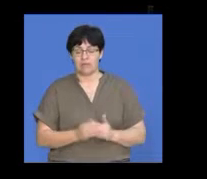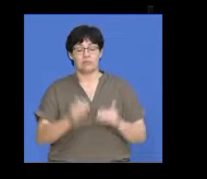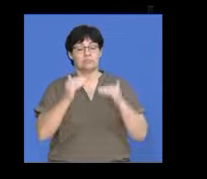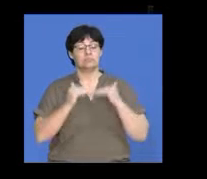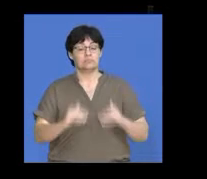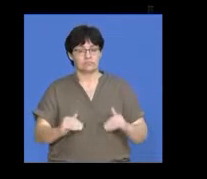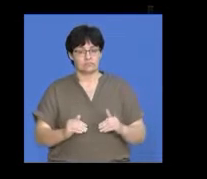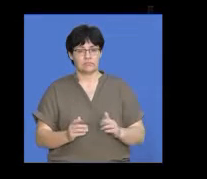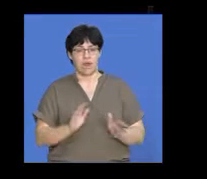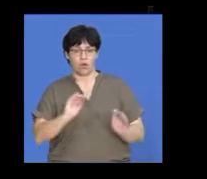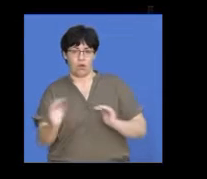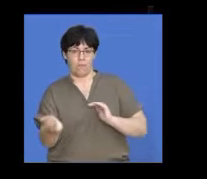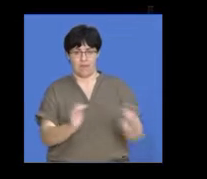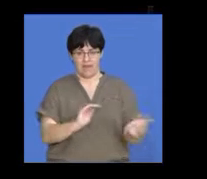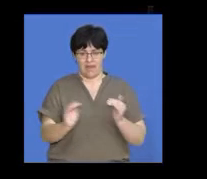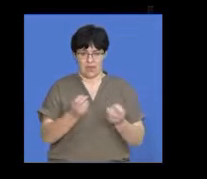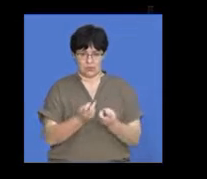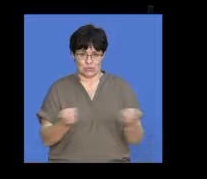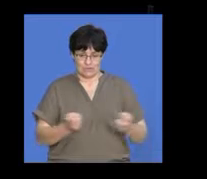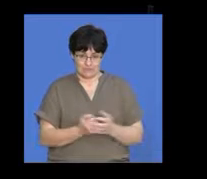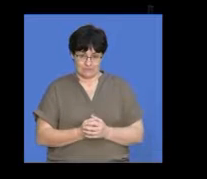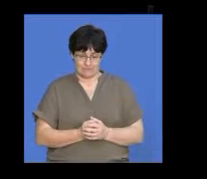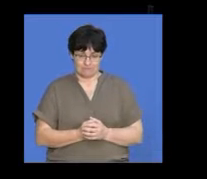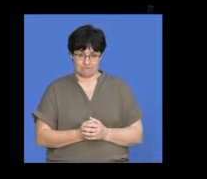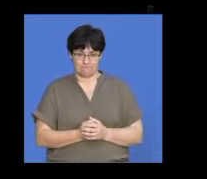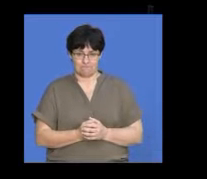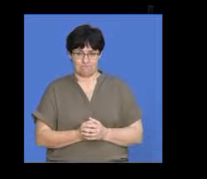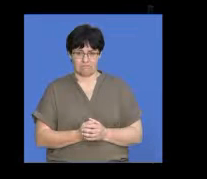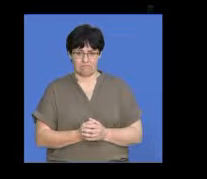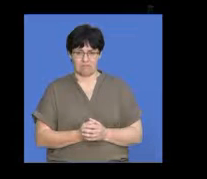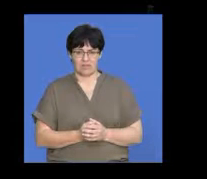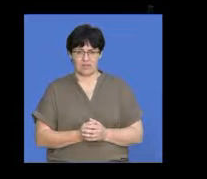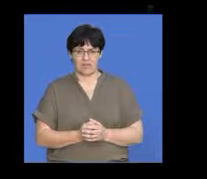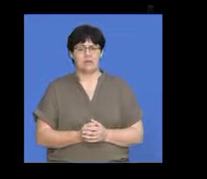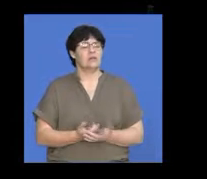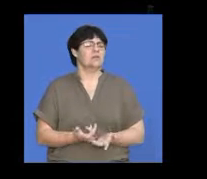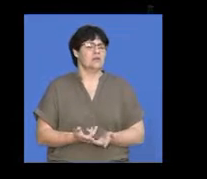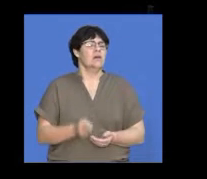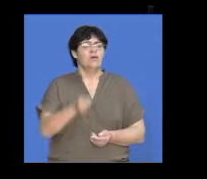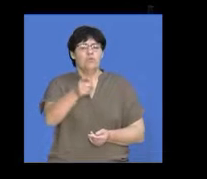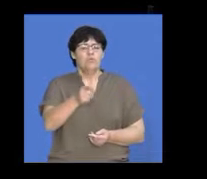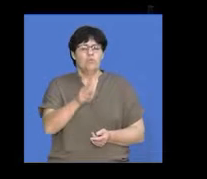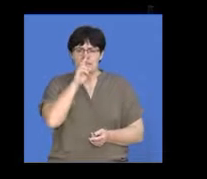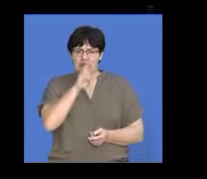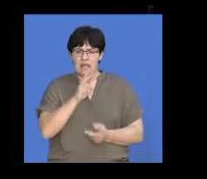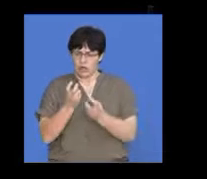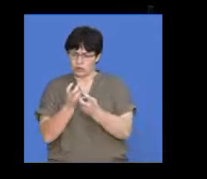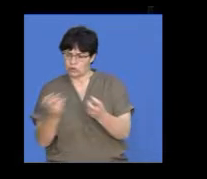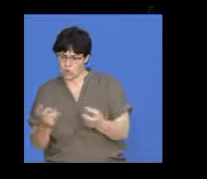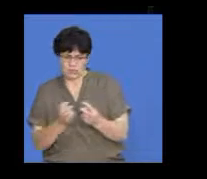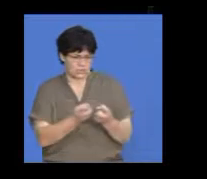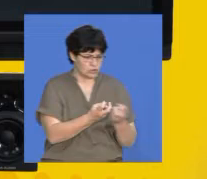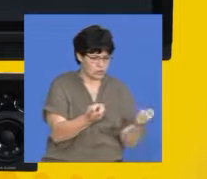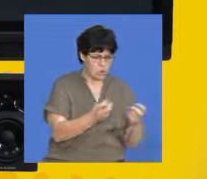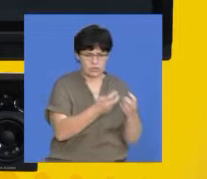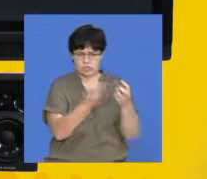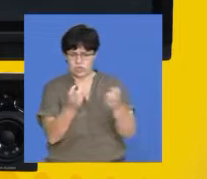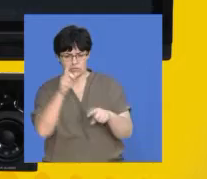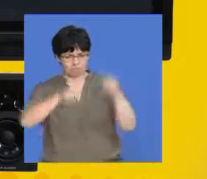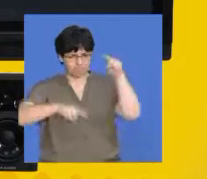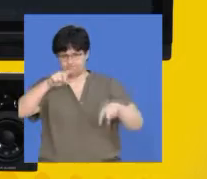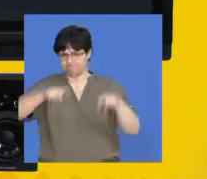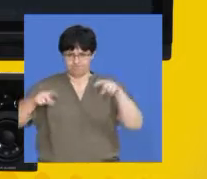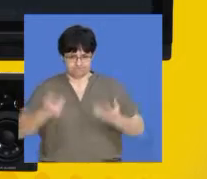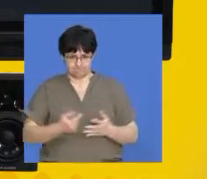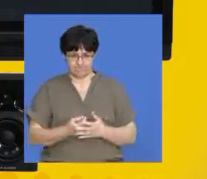is comparing sources. So you should be able to see different types of sources. Sometimes